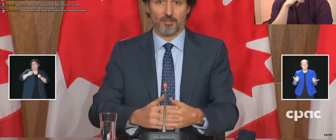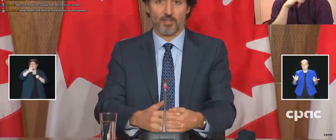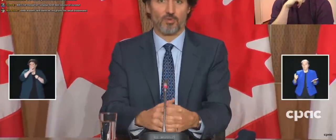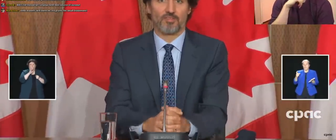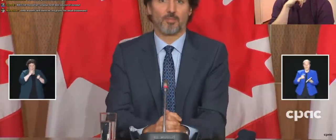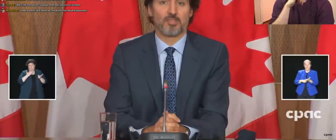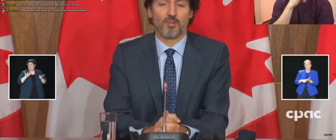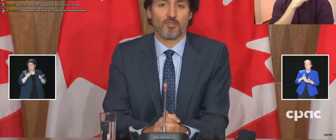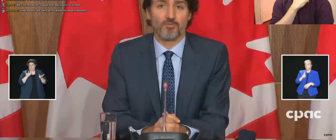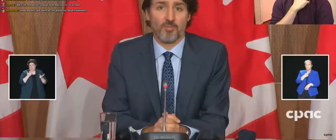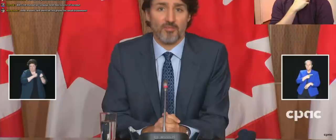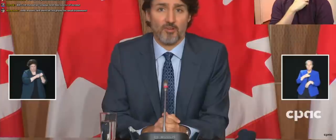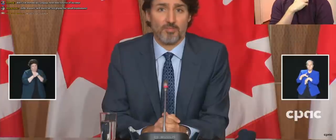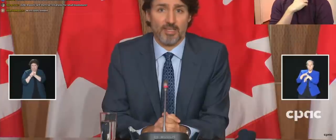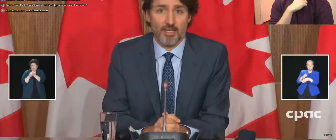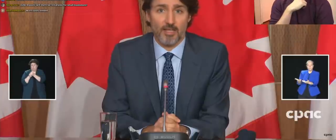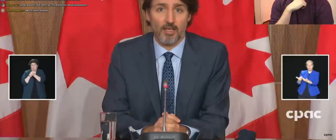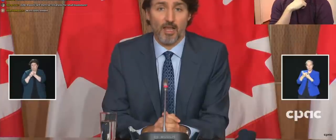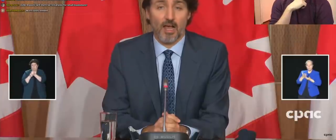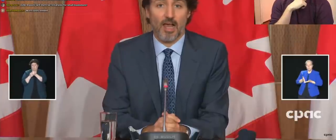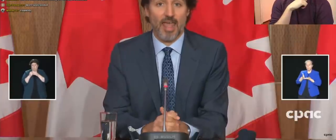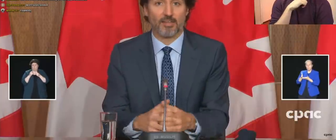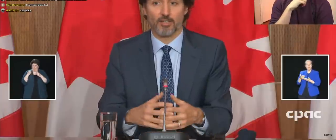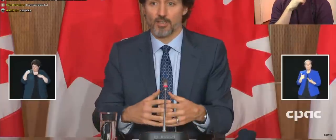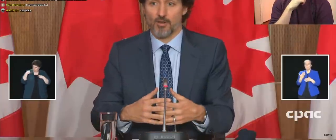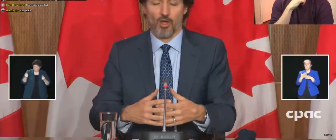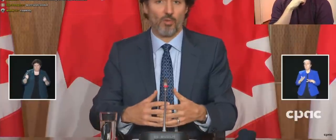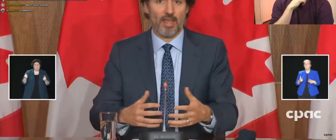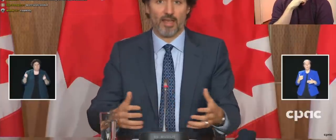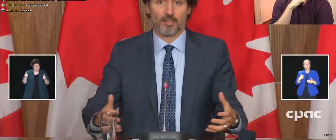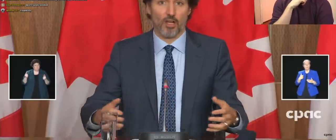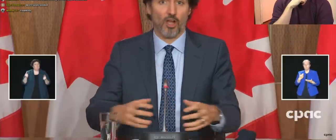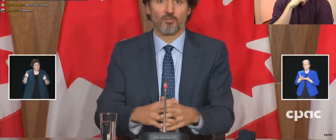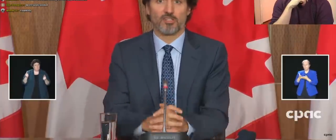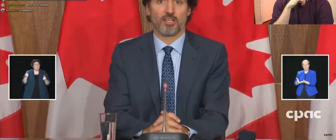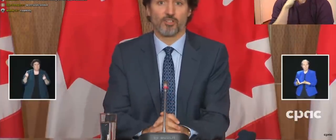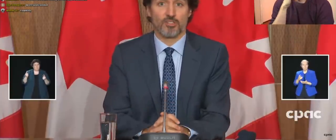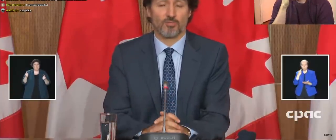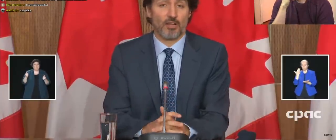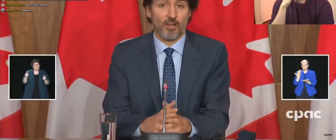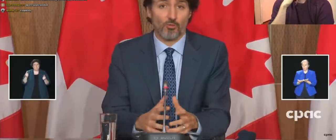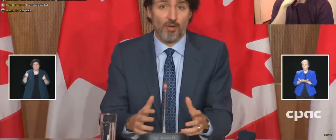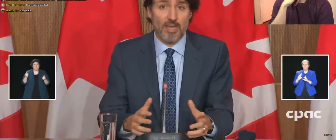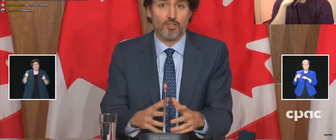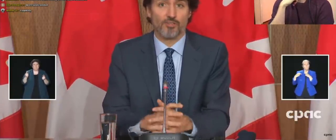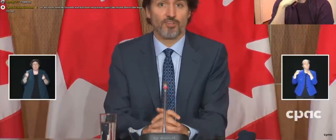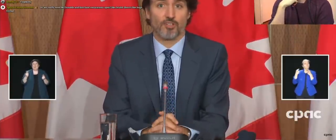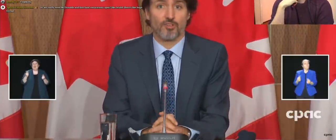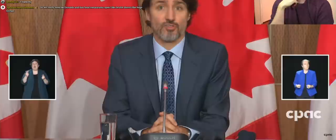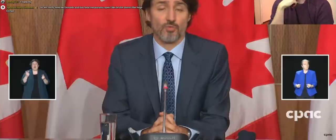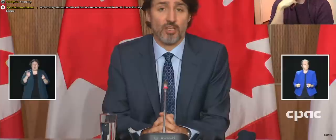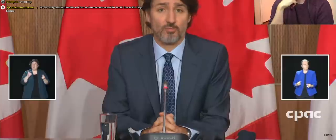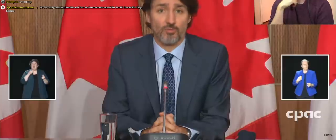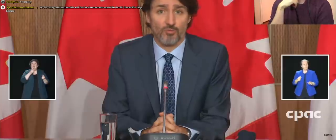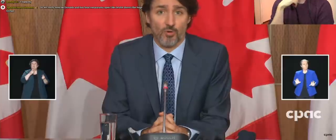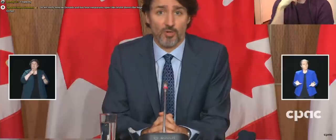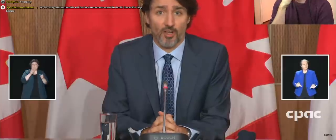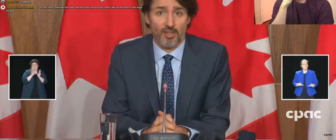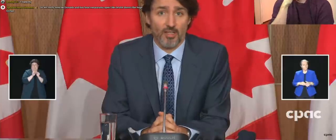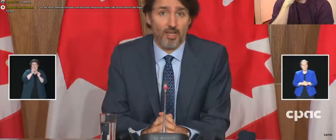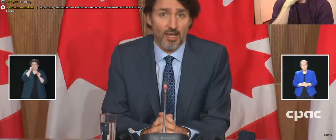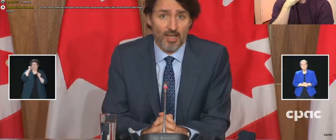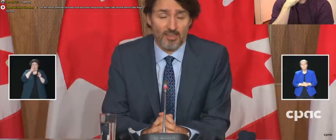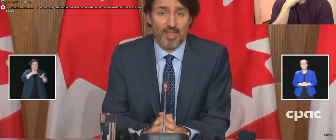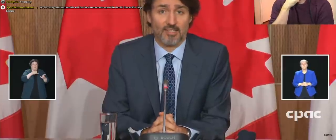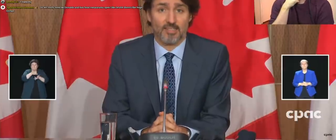that is something that we've demonstrated from the very beginning. We had conversations around a range of issues that we could move forward